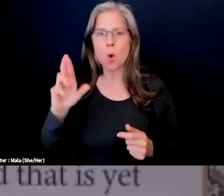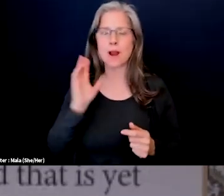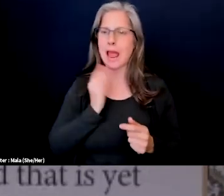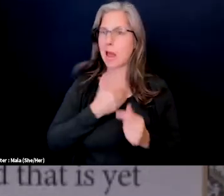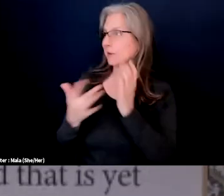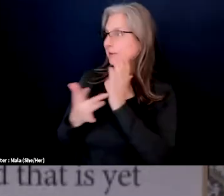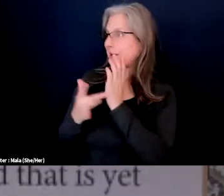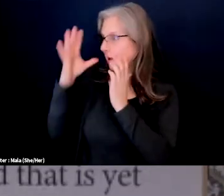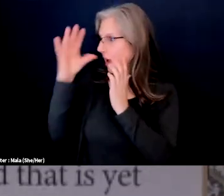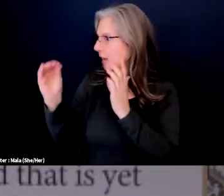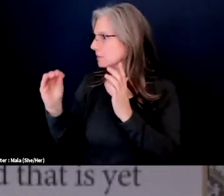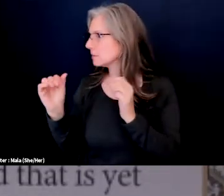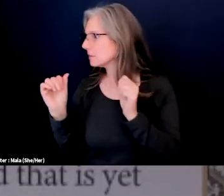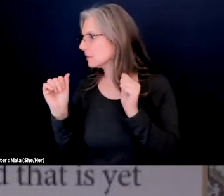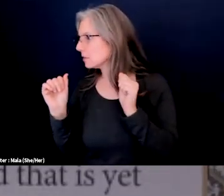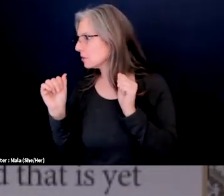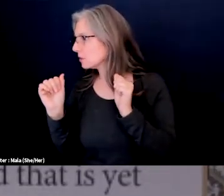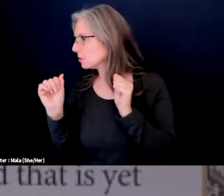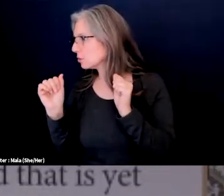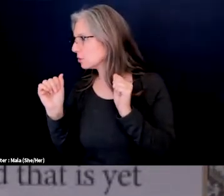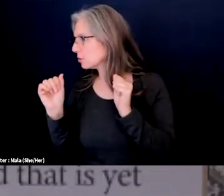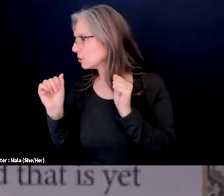tech guys could.